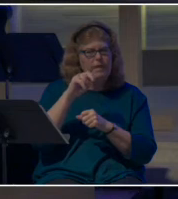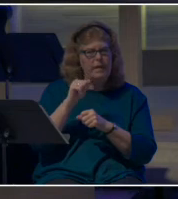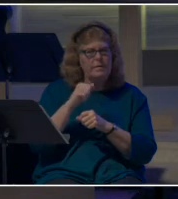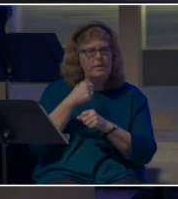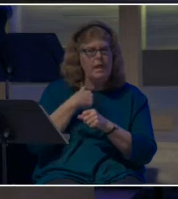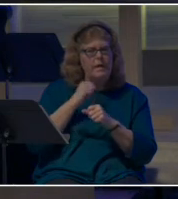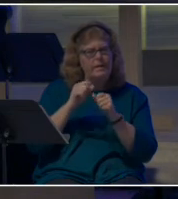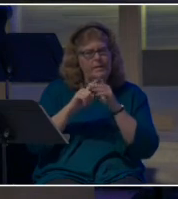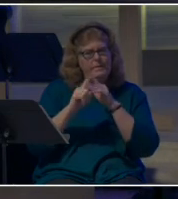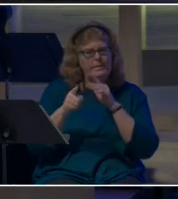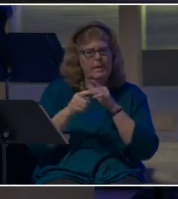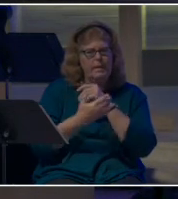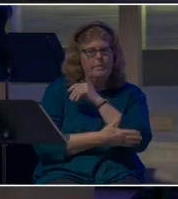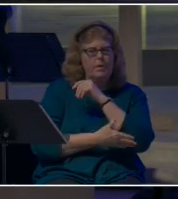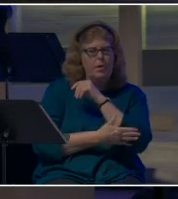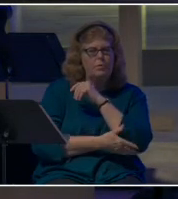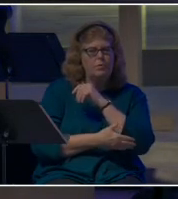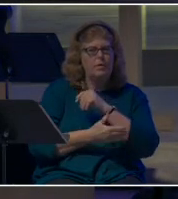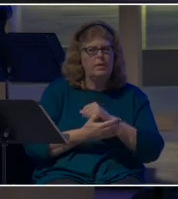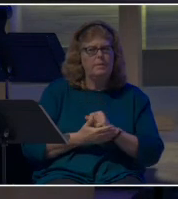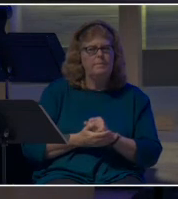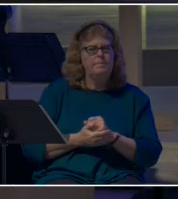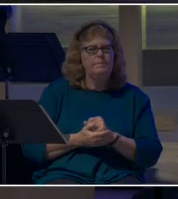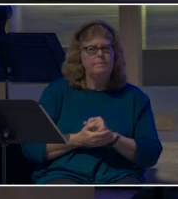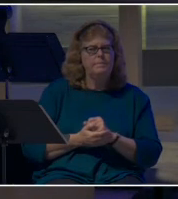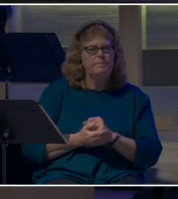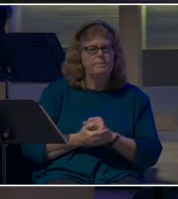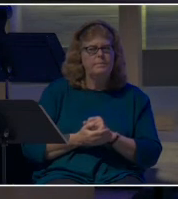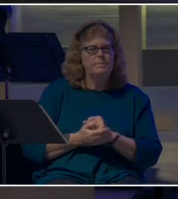can escape this country."